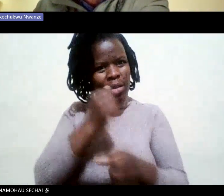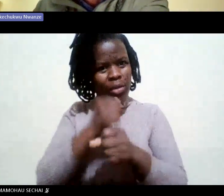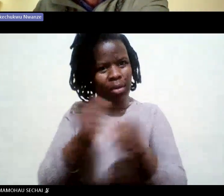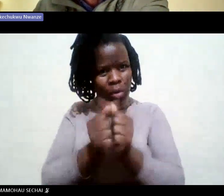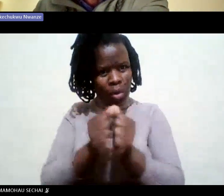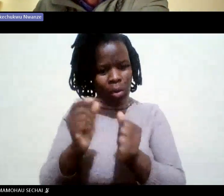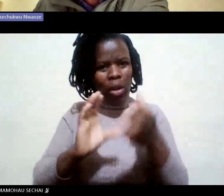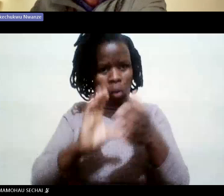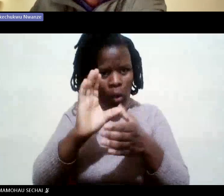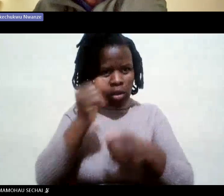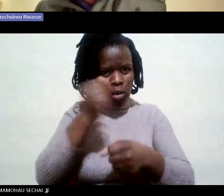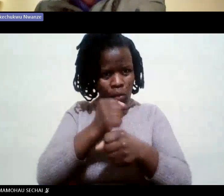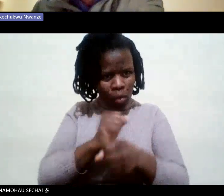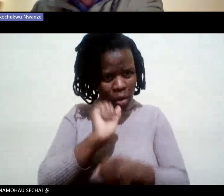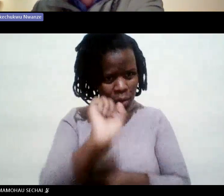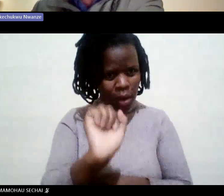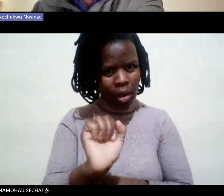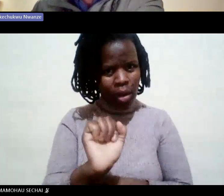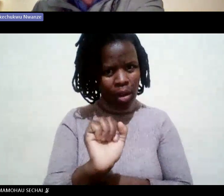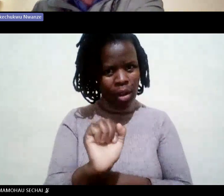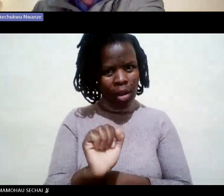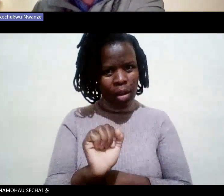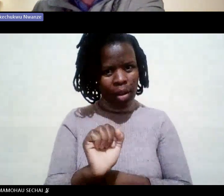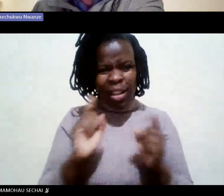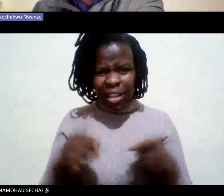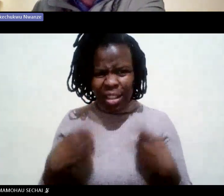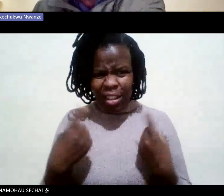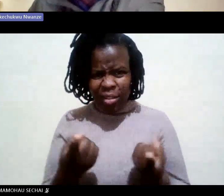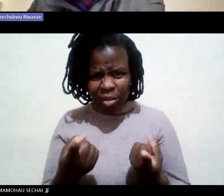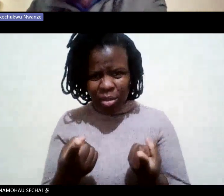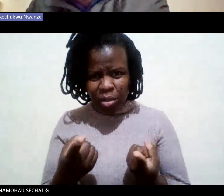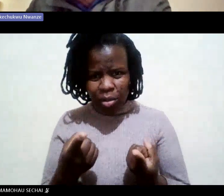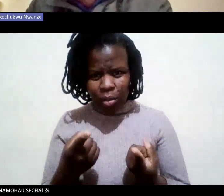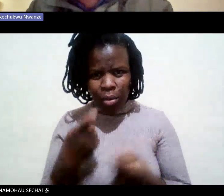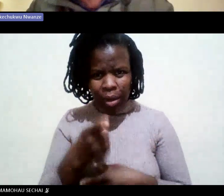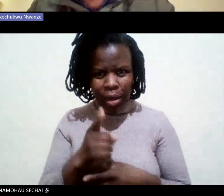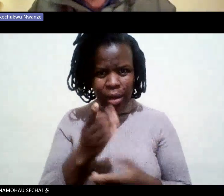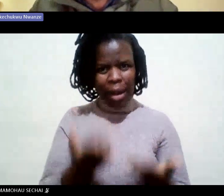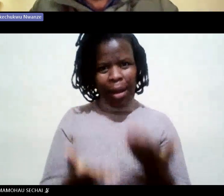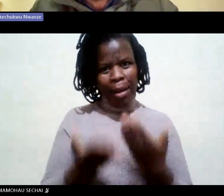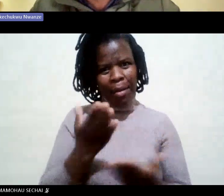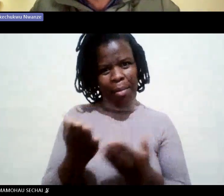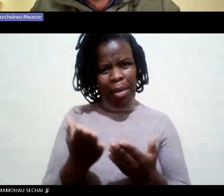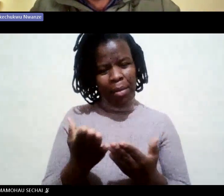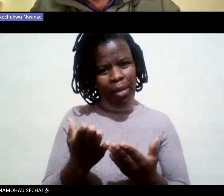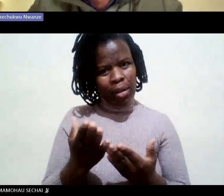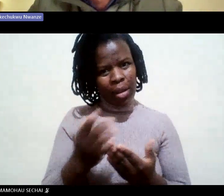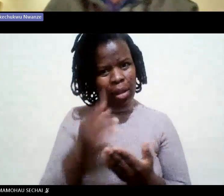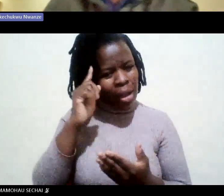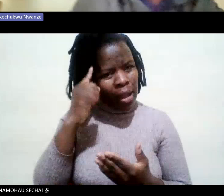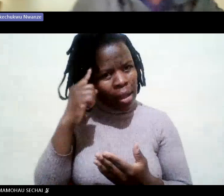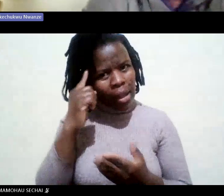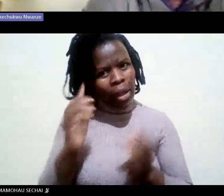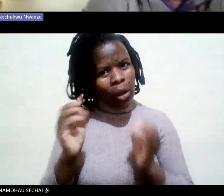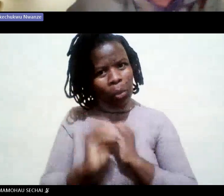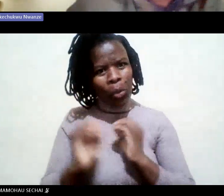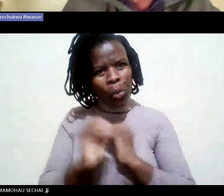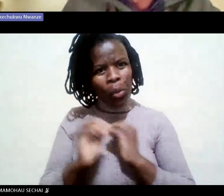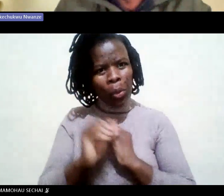Okay. So it's not giving you to go, and I don't think any of you will actually go and party. I don't think you actually have that time.